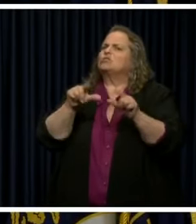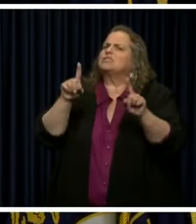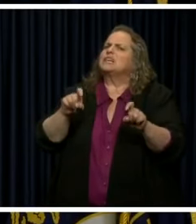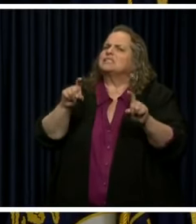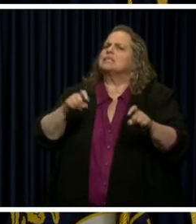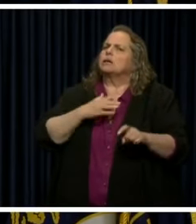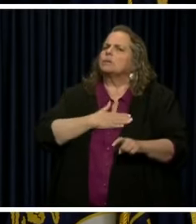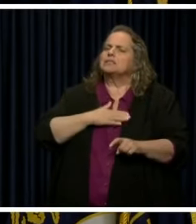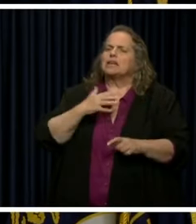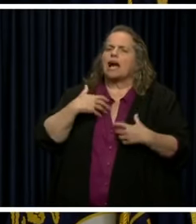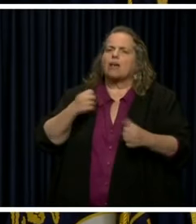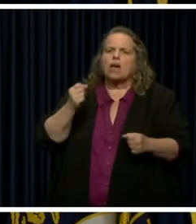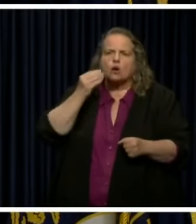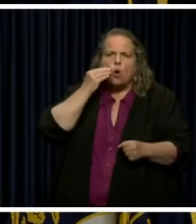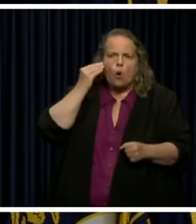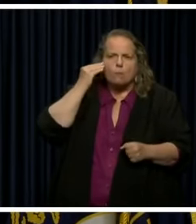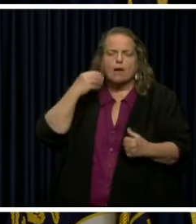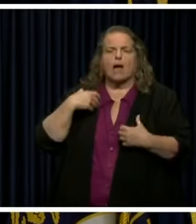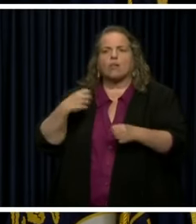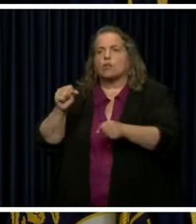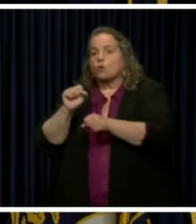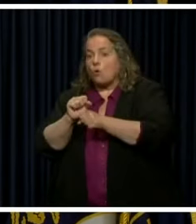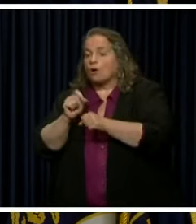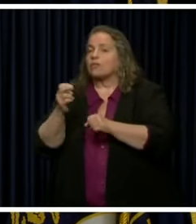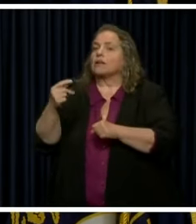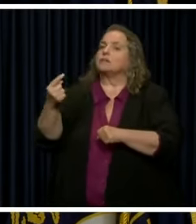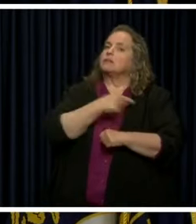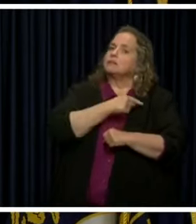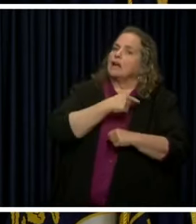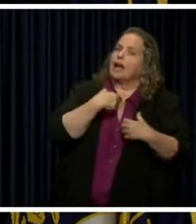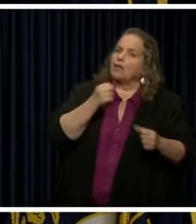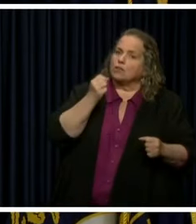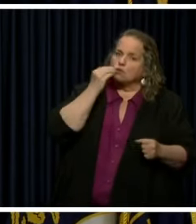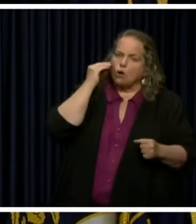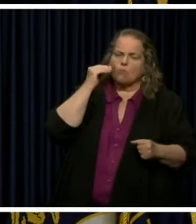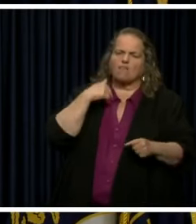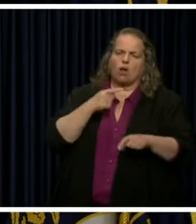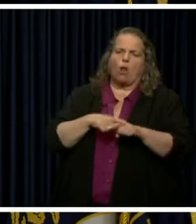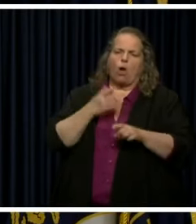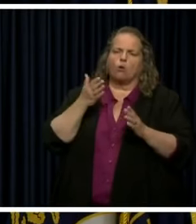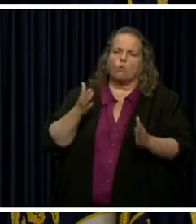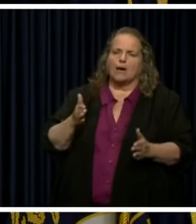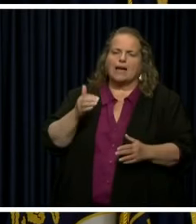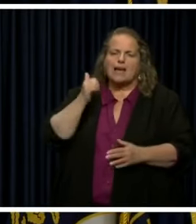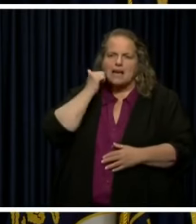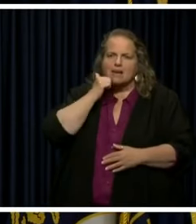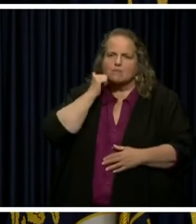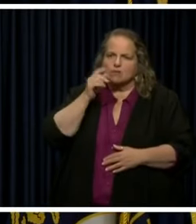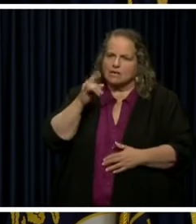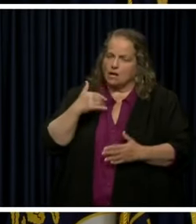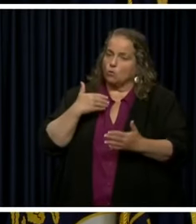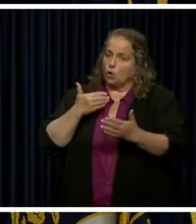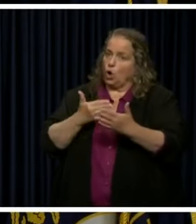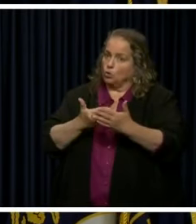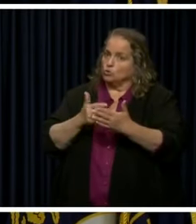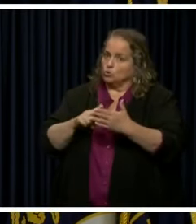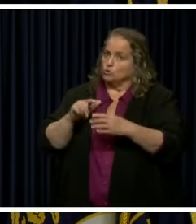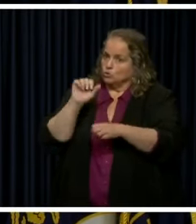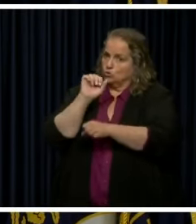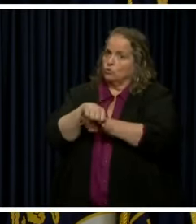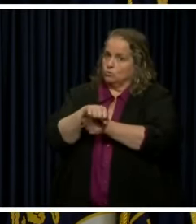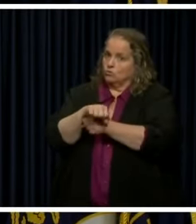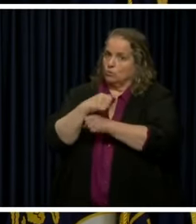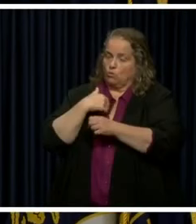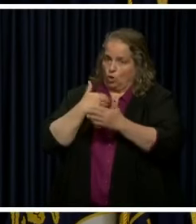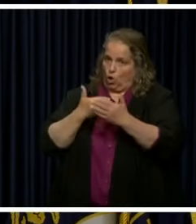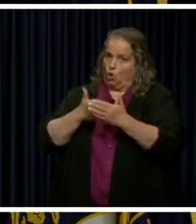healthy at work, and then healthy at home. We got a long way to go, but every day we're closer to victory. Every day we get